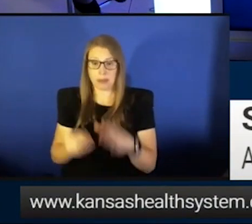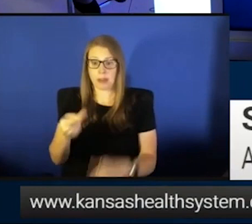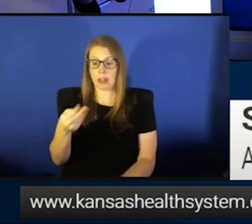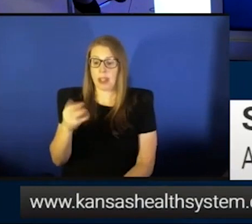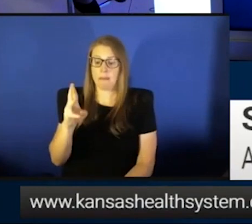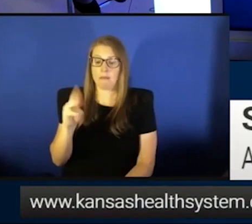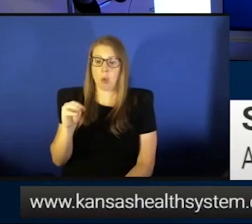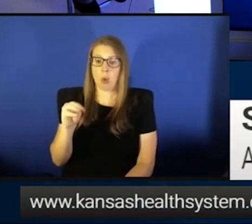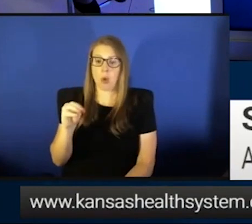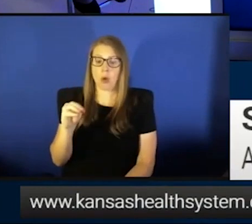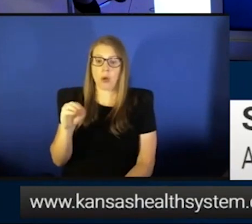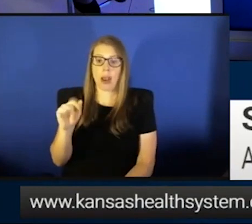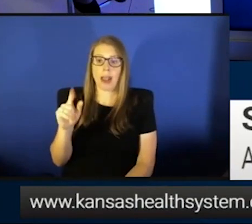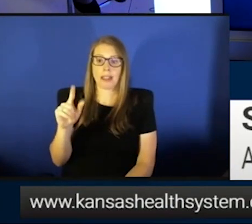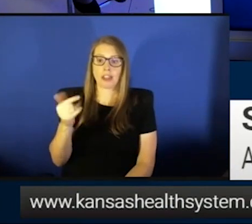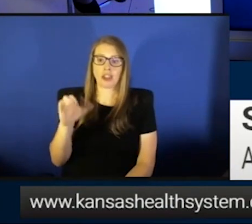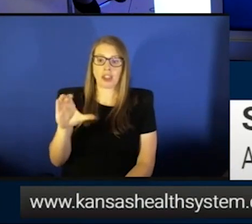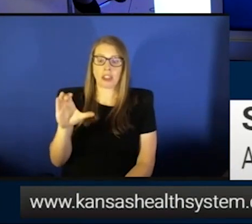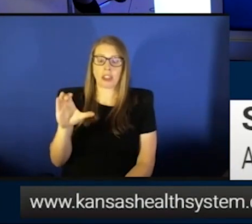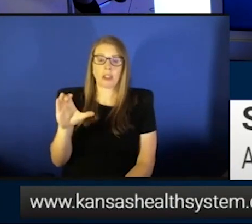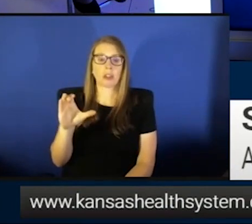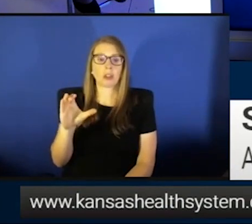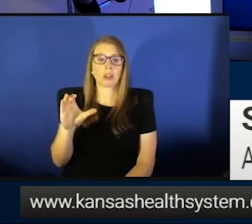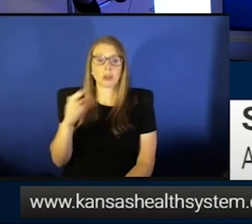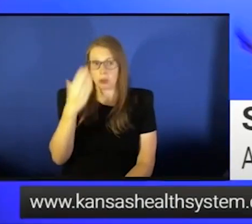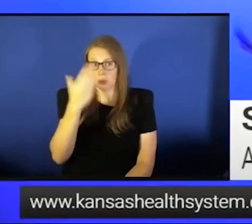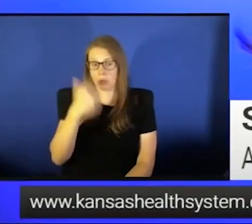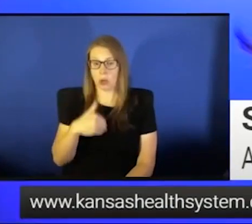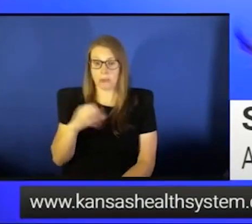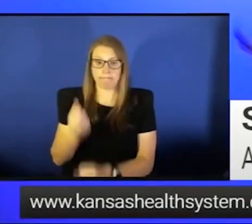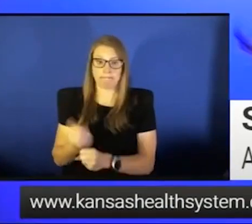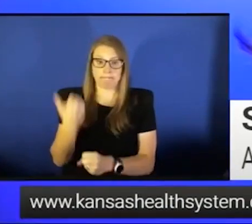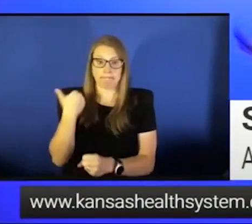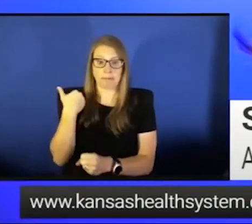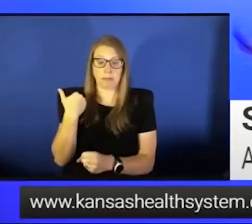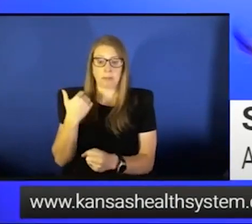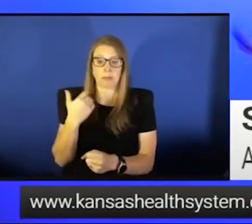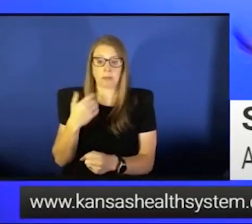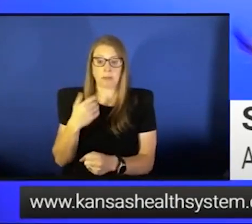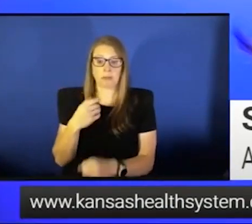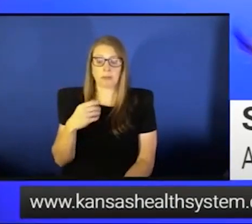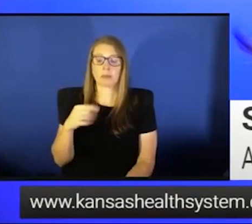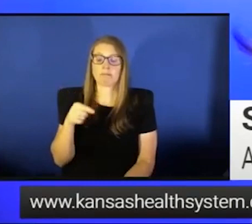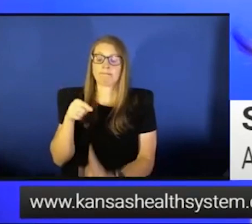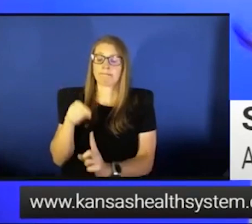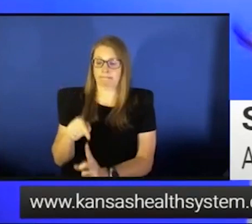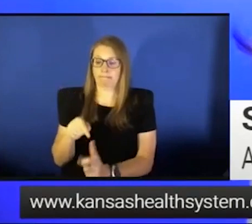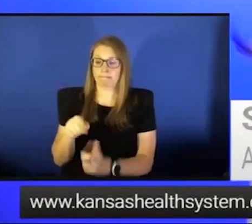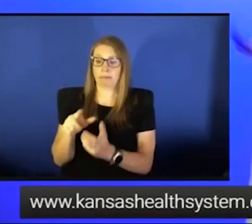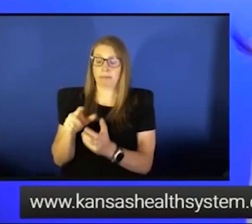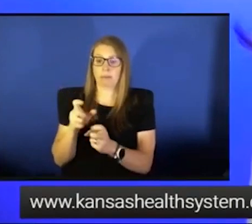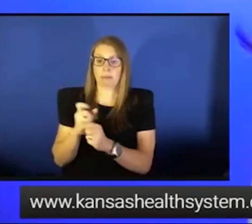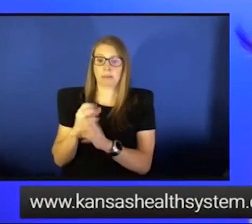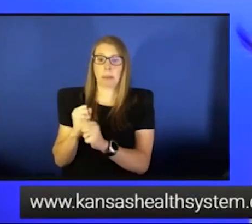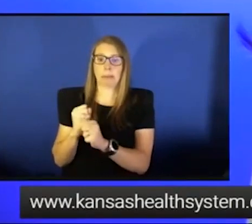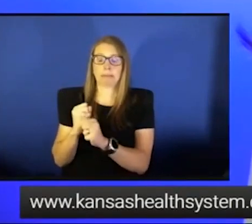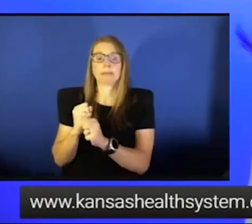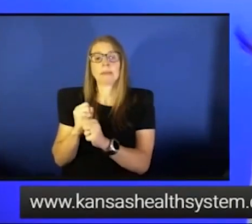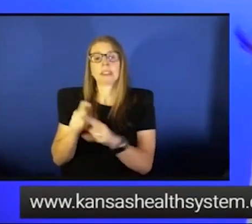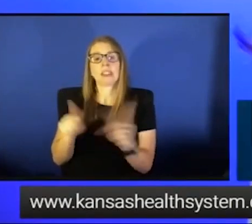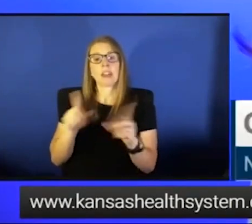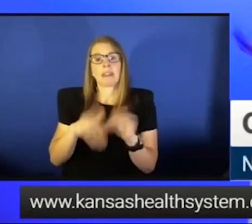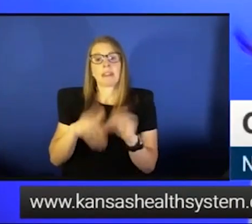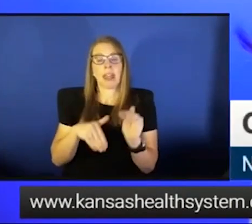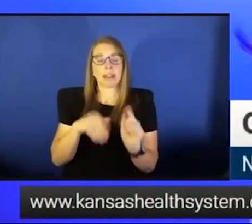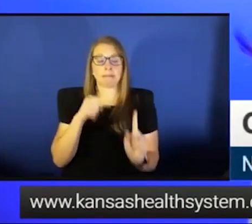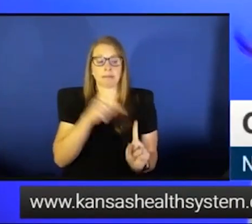stroke 12 years ago. What treatments have been developed since then? Hemorrhagic stroke treatment is definitely different than ischemic stroke treatment.